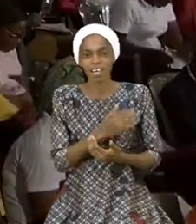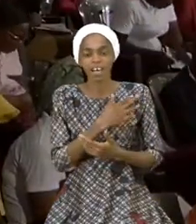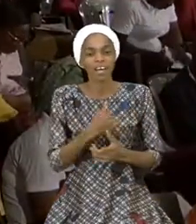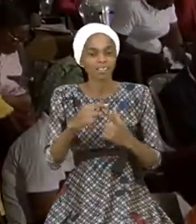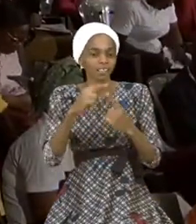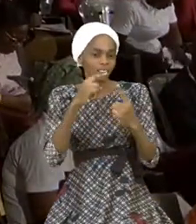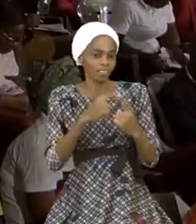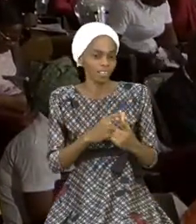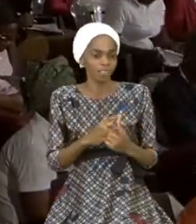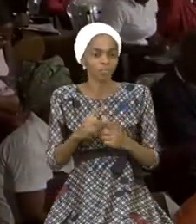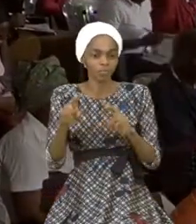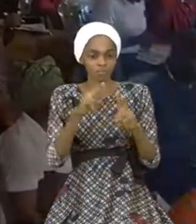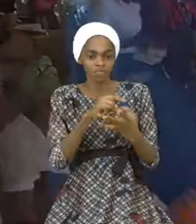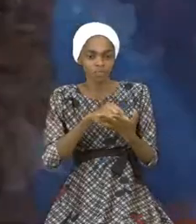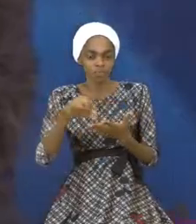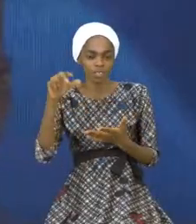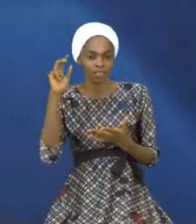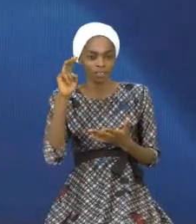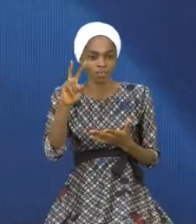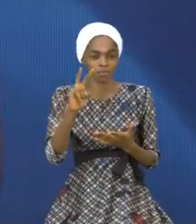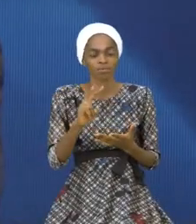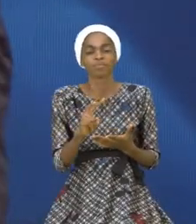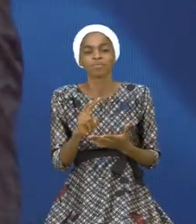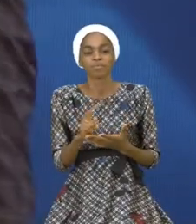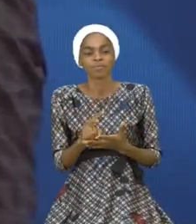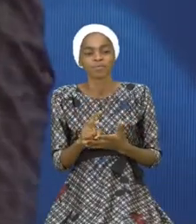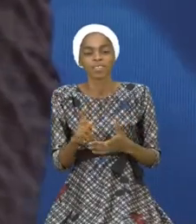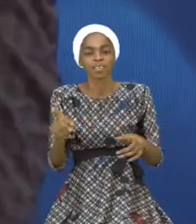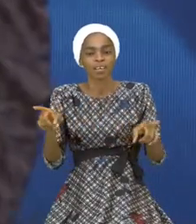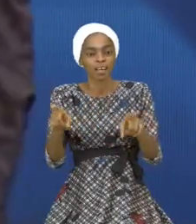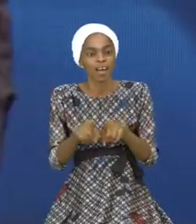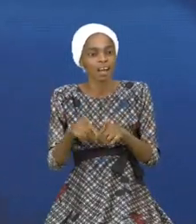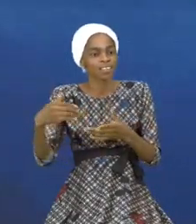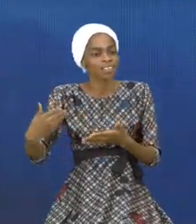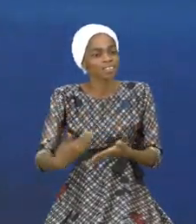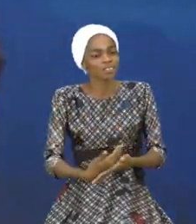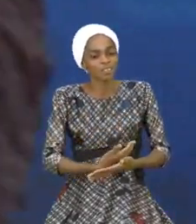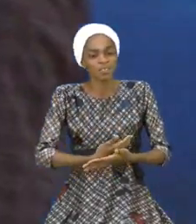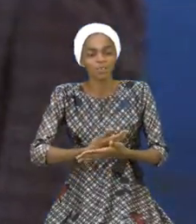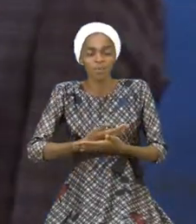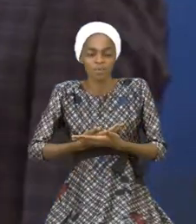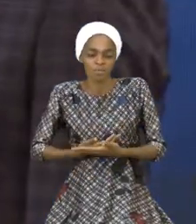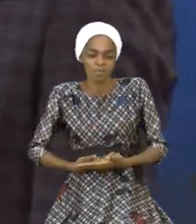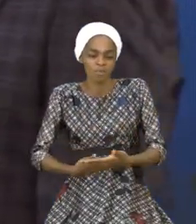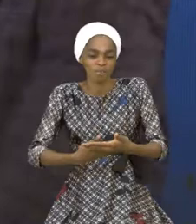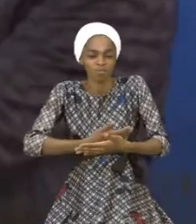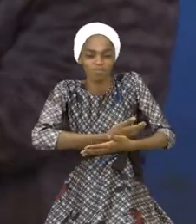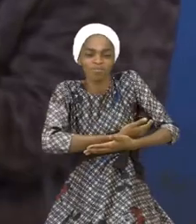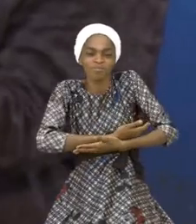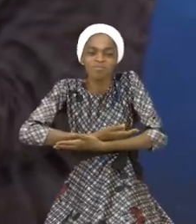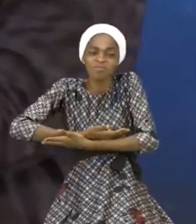then look at verse 2 there. In verse 2, as newborn babes,